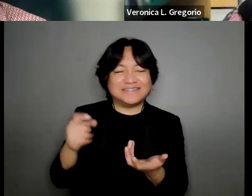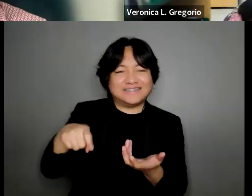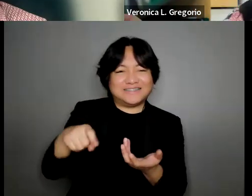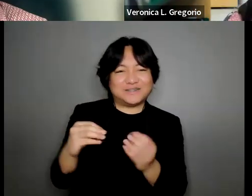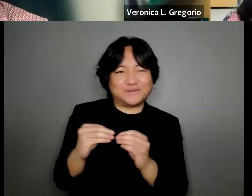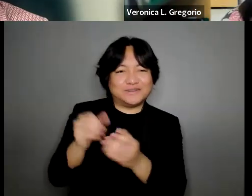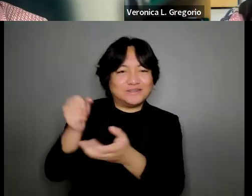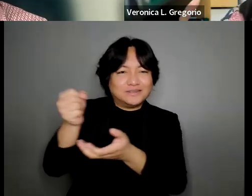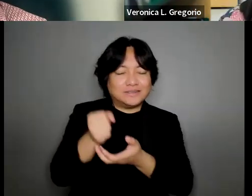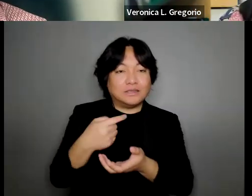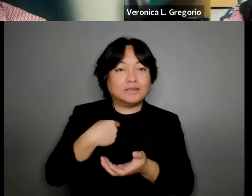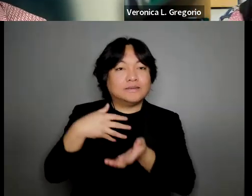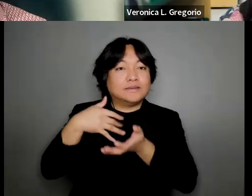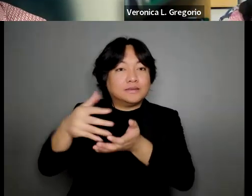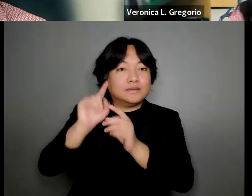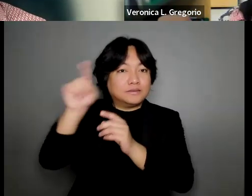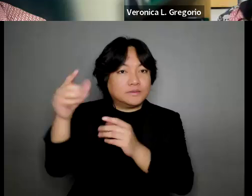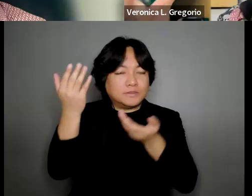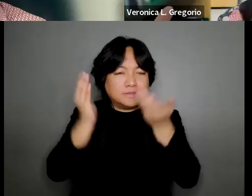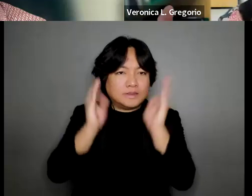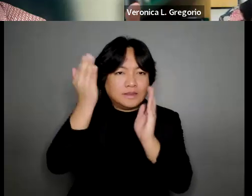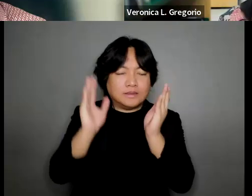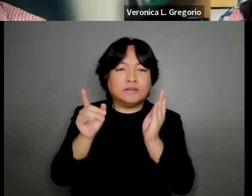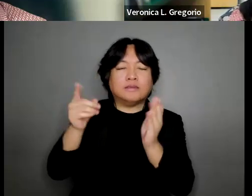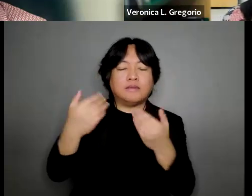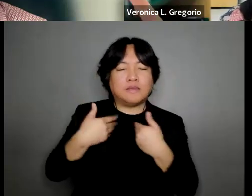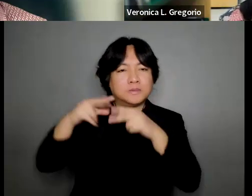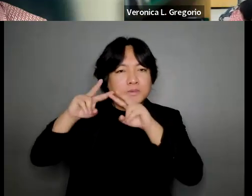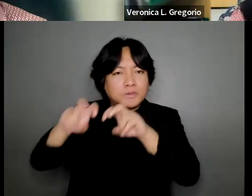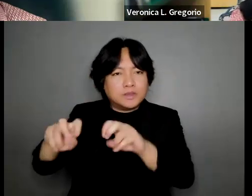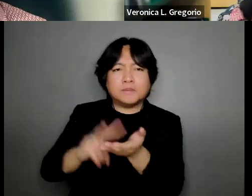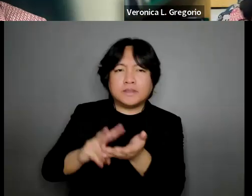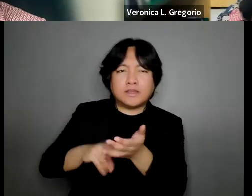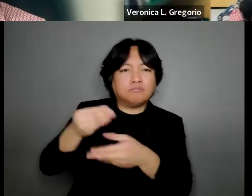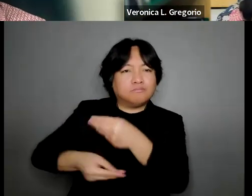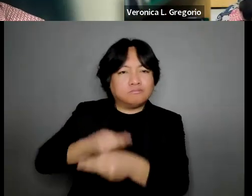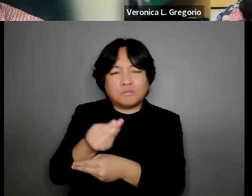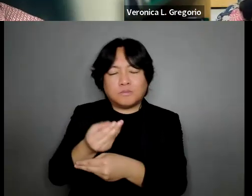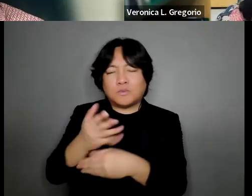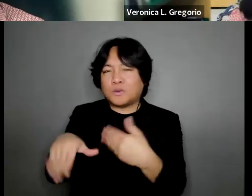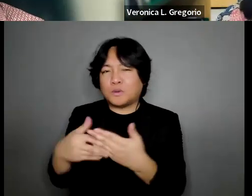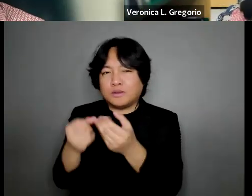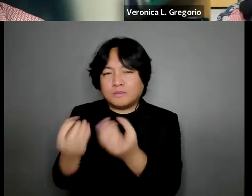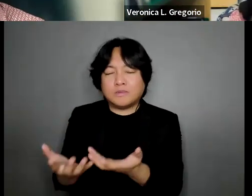did study in Malaysia, and you have to apply for research visa and also so that. But yeah, comparative